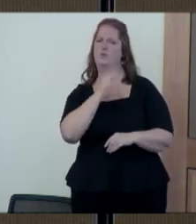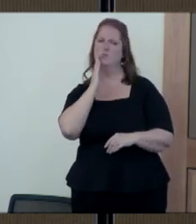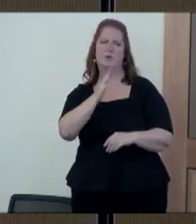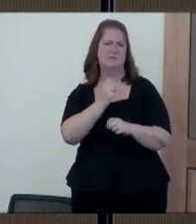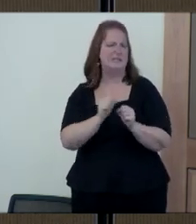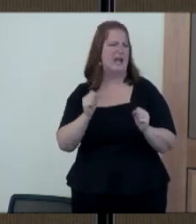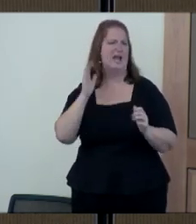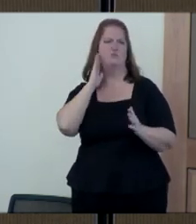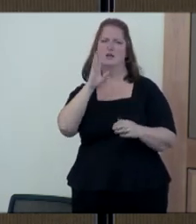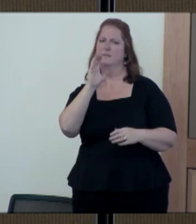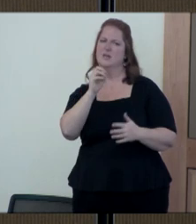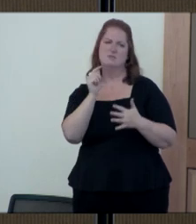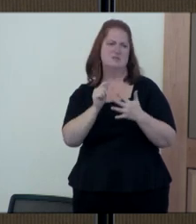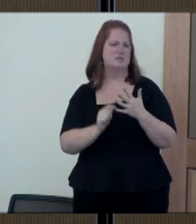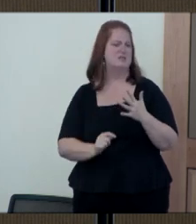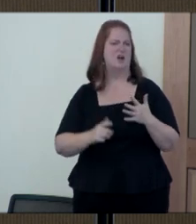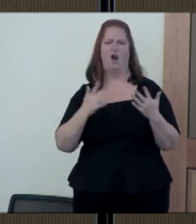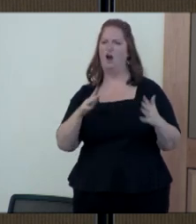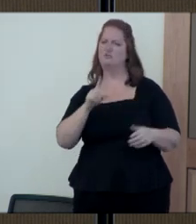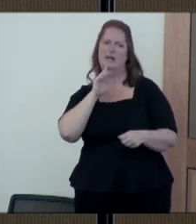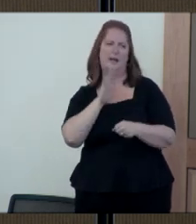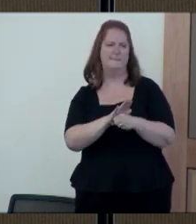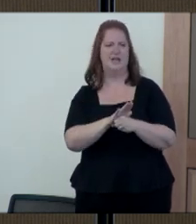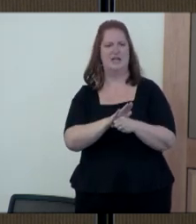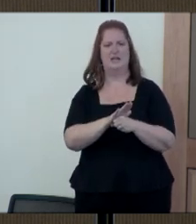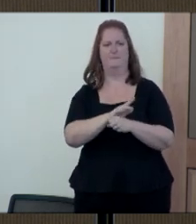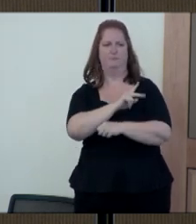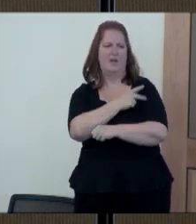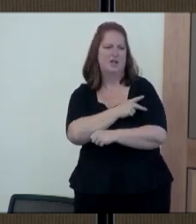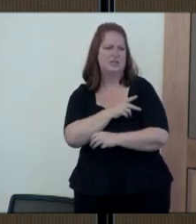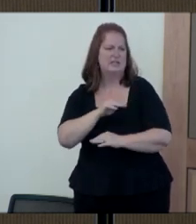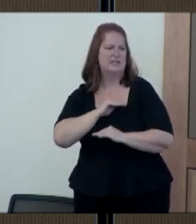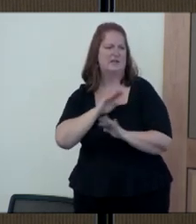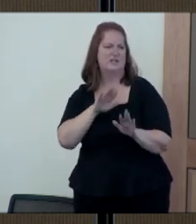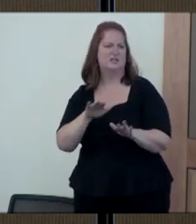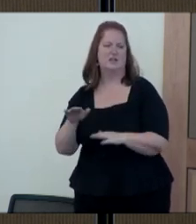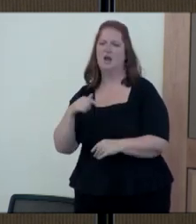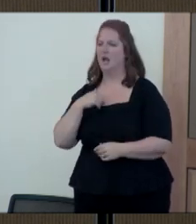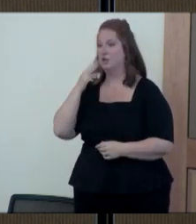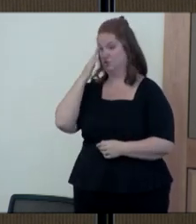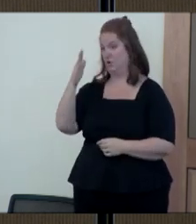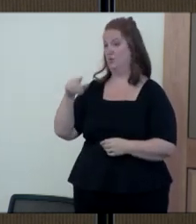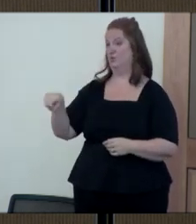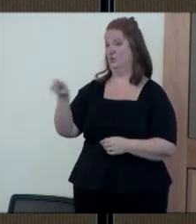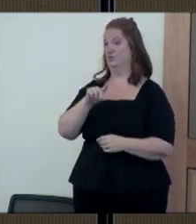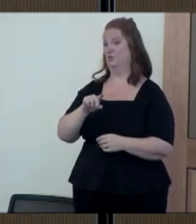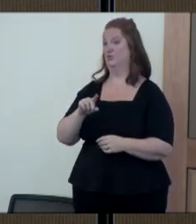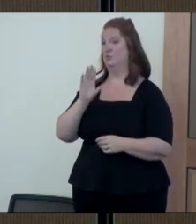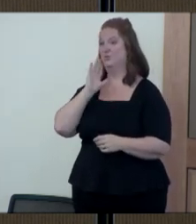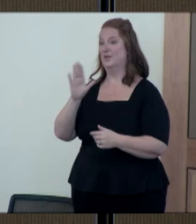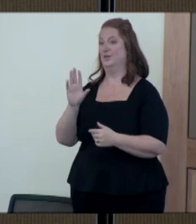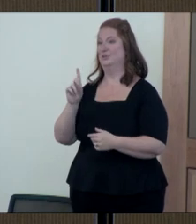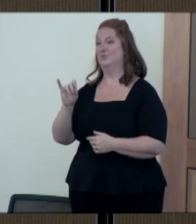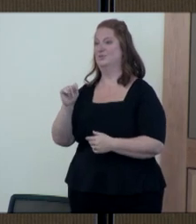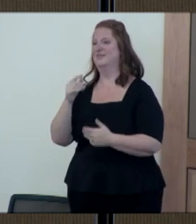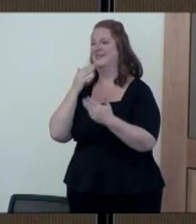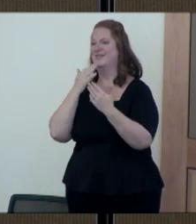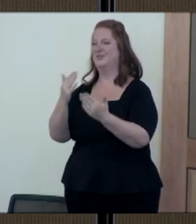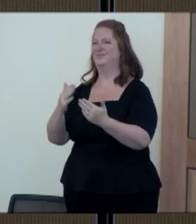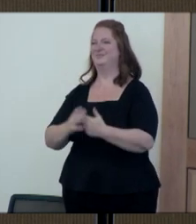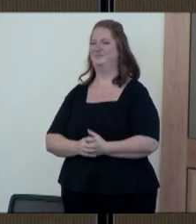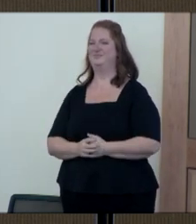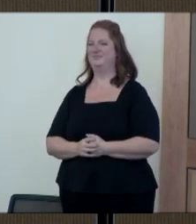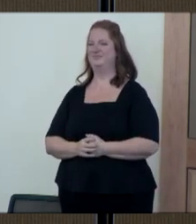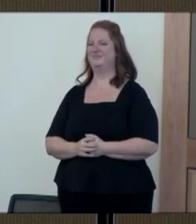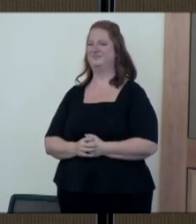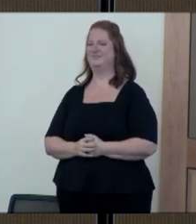patient experience, patient satisfaction, and I know you mean that, and I am grateful to you, all of you. Let's bring some